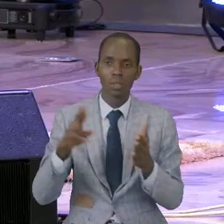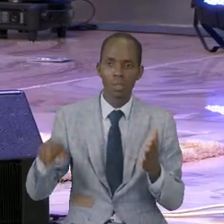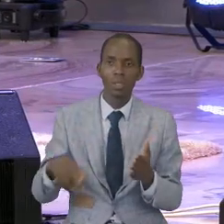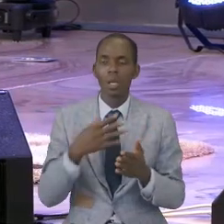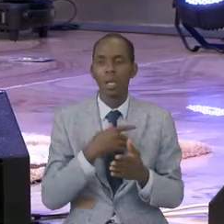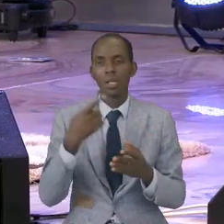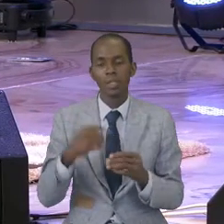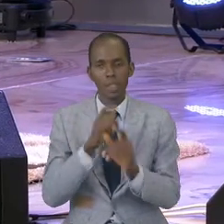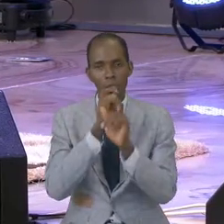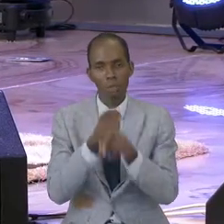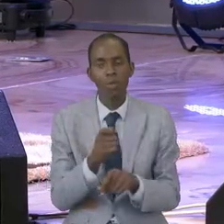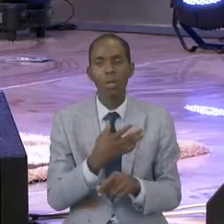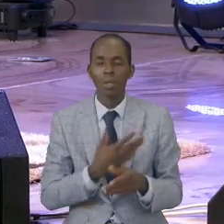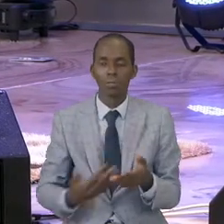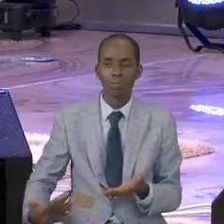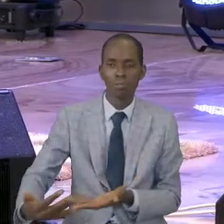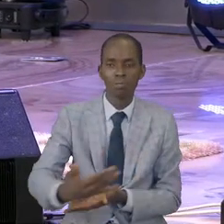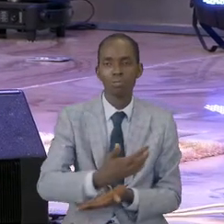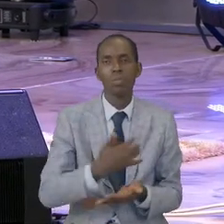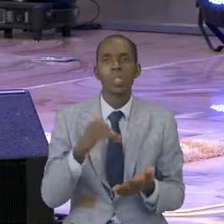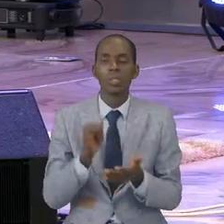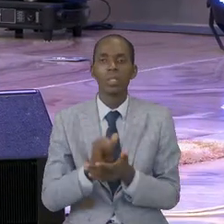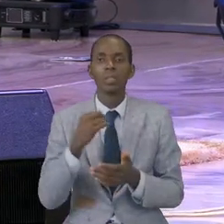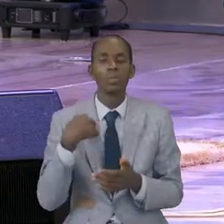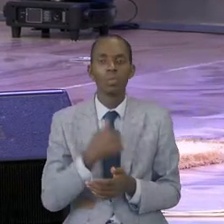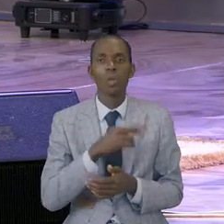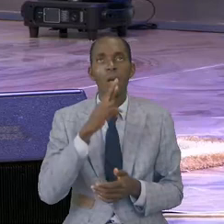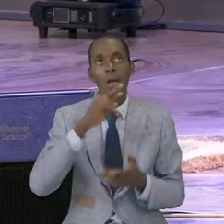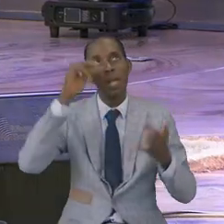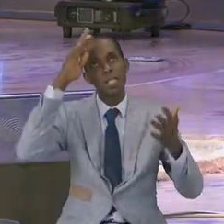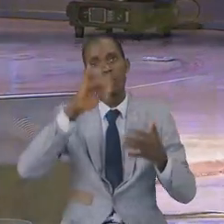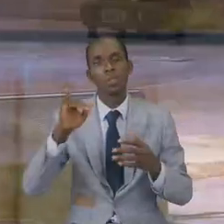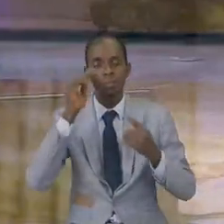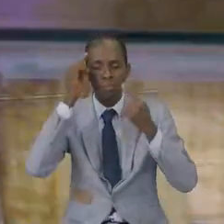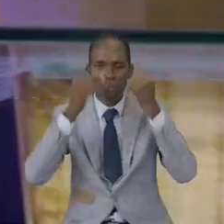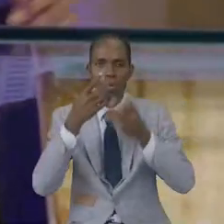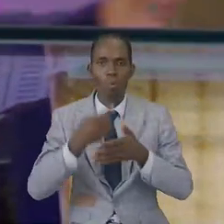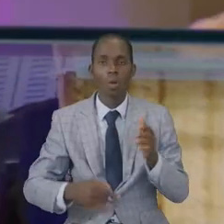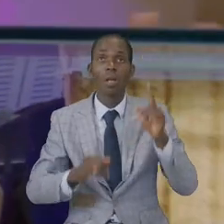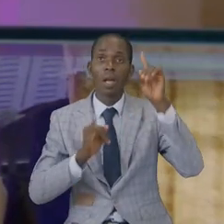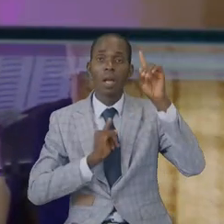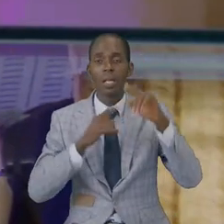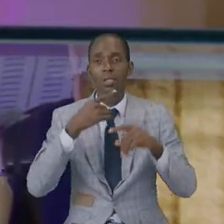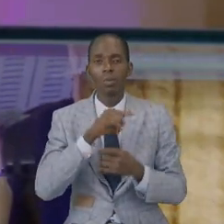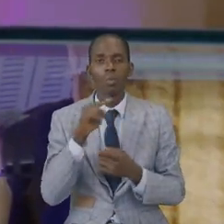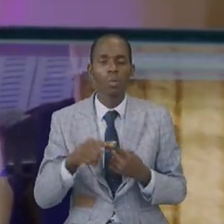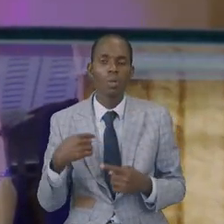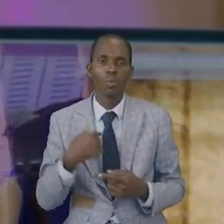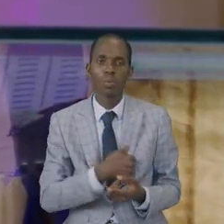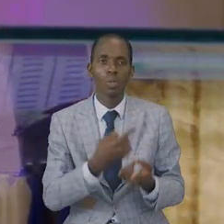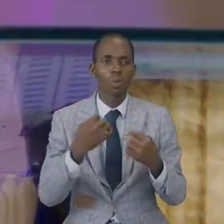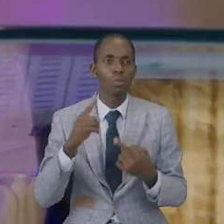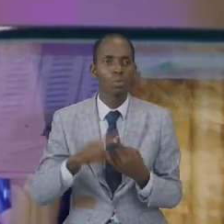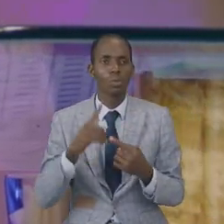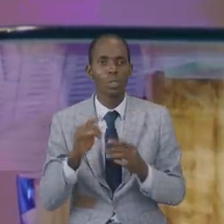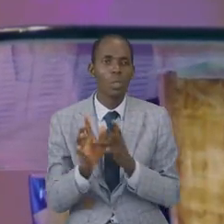the reward and the reaping that we're expecting. Consider what I say. When we come to the Bible